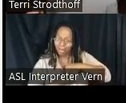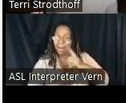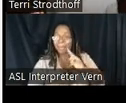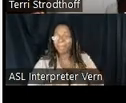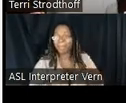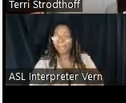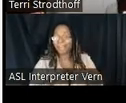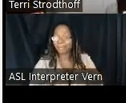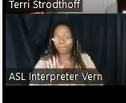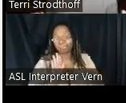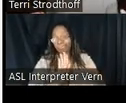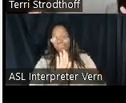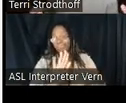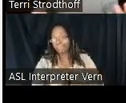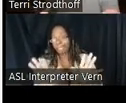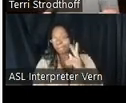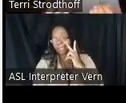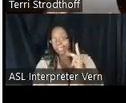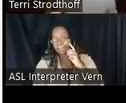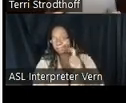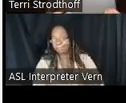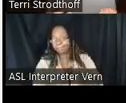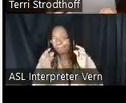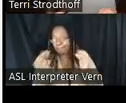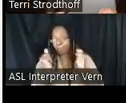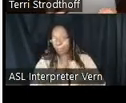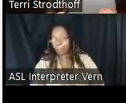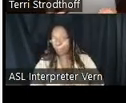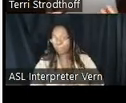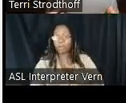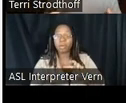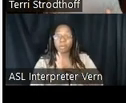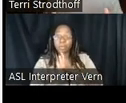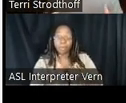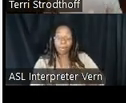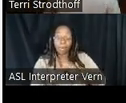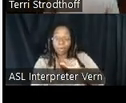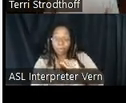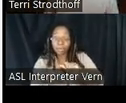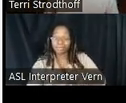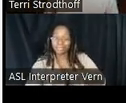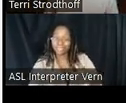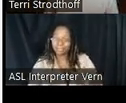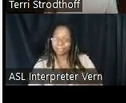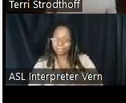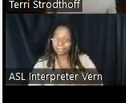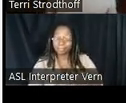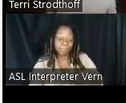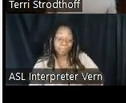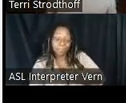very disconnected from that truth. And so our work becomes really different. Our work becomes supporting people